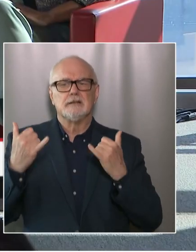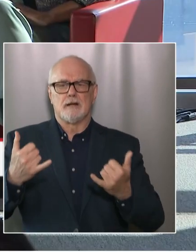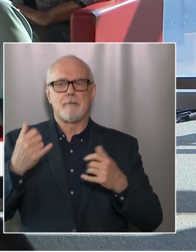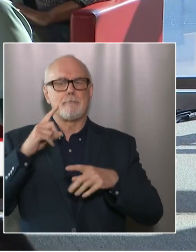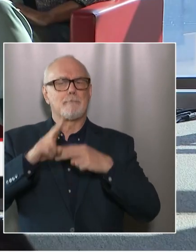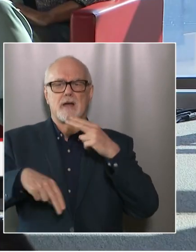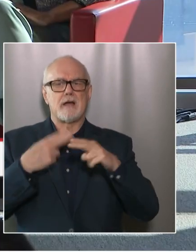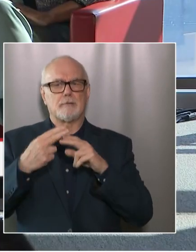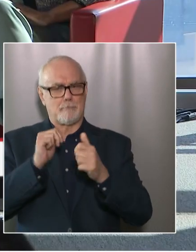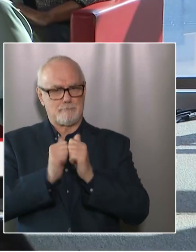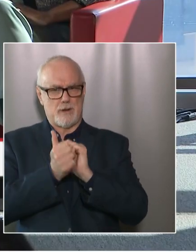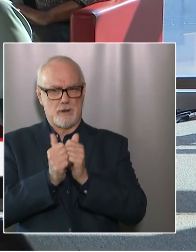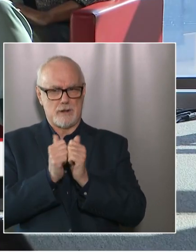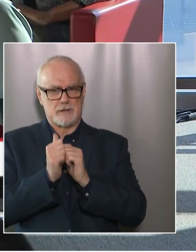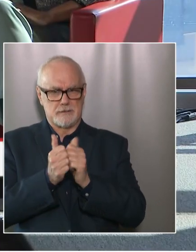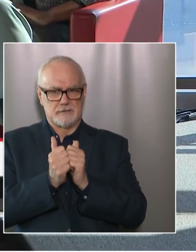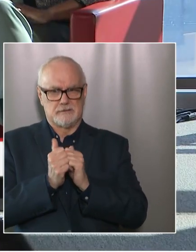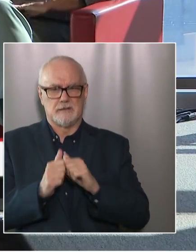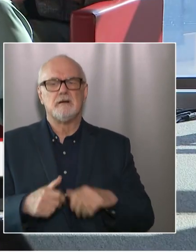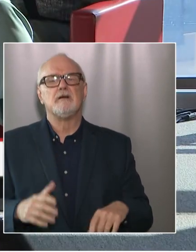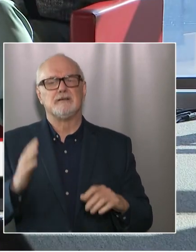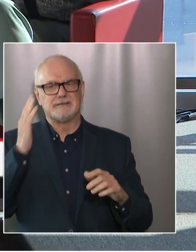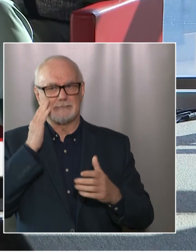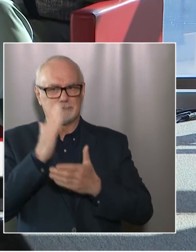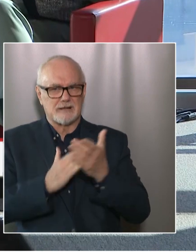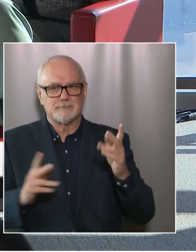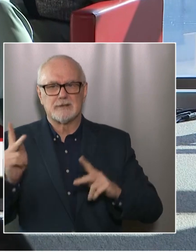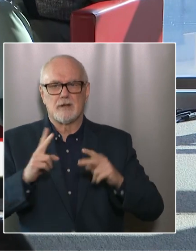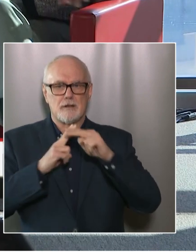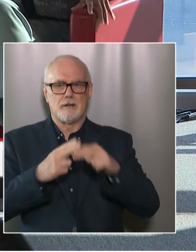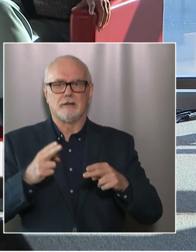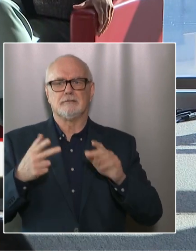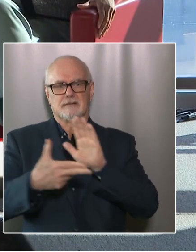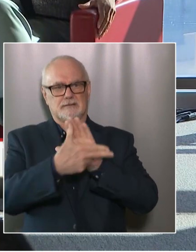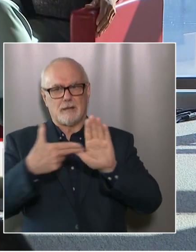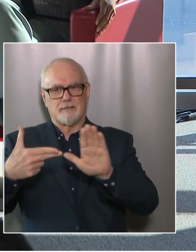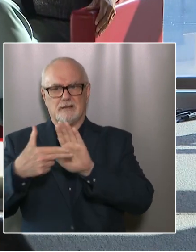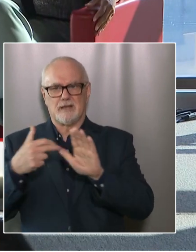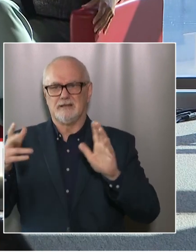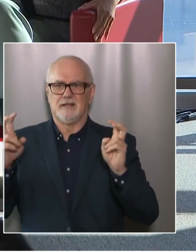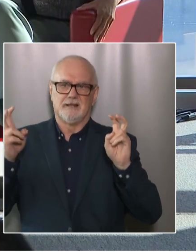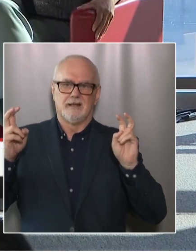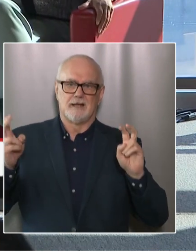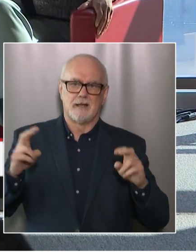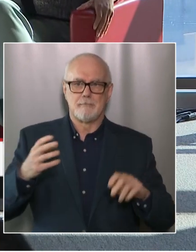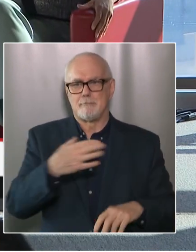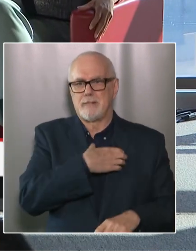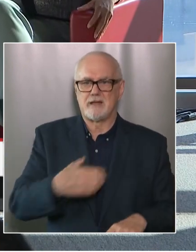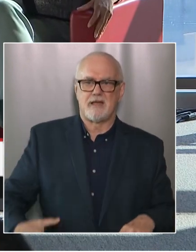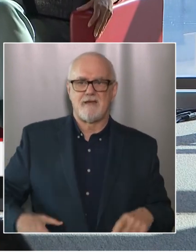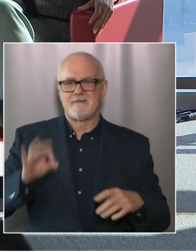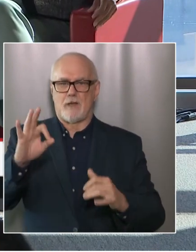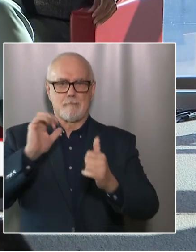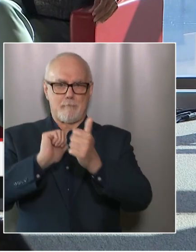know some people have called you the sports mayor. I think you might have even called yourself at times. I call sports myself mayor. that every town. Every